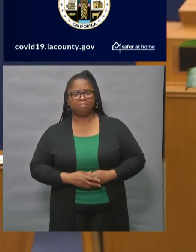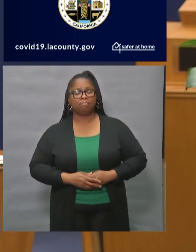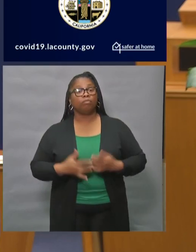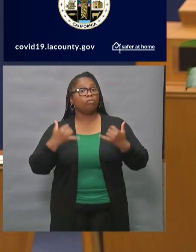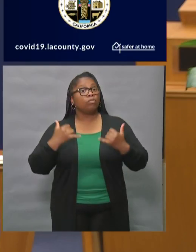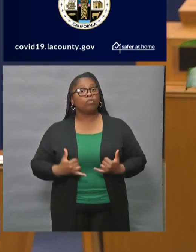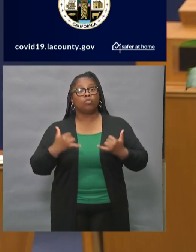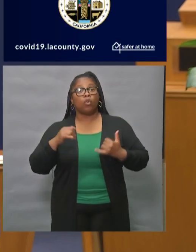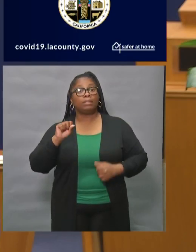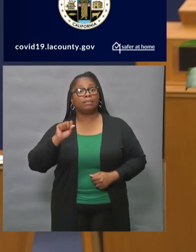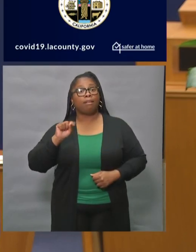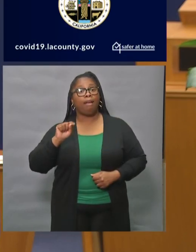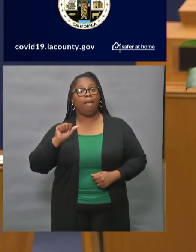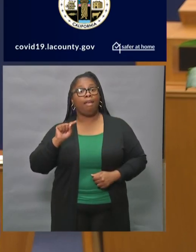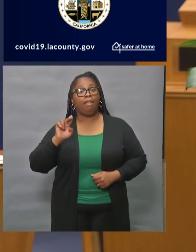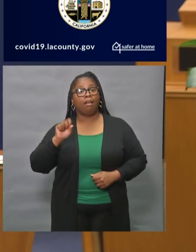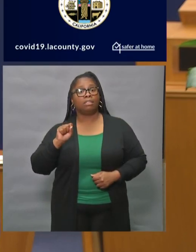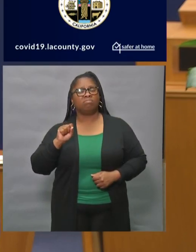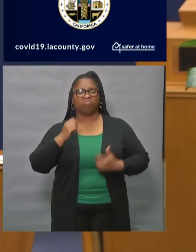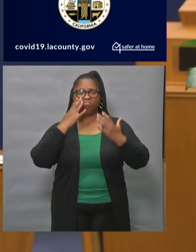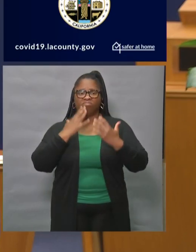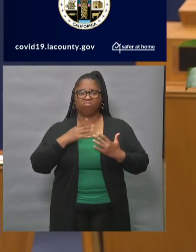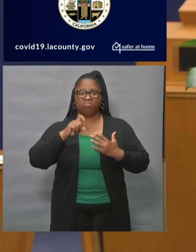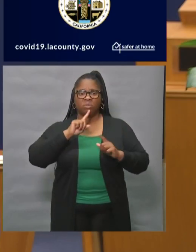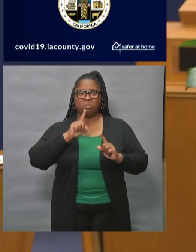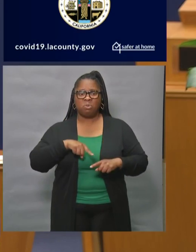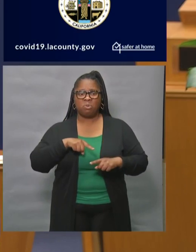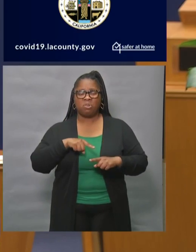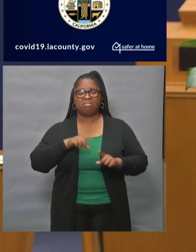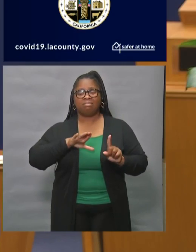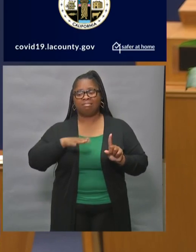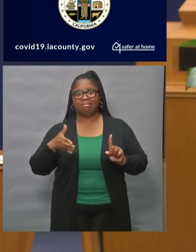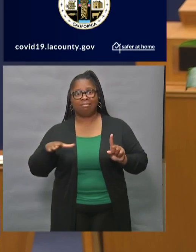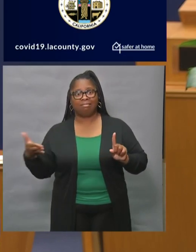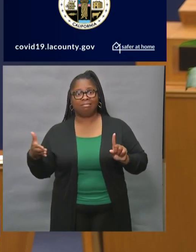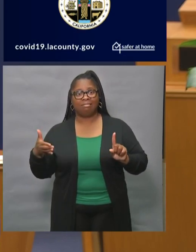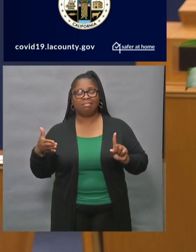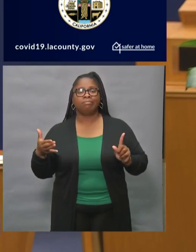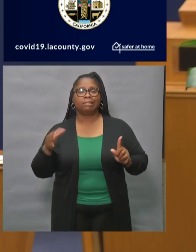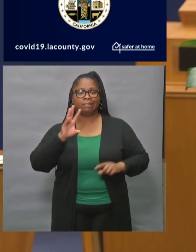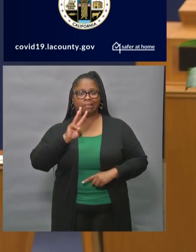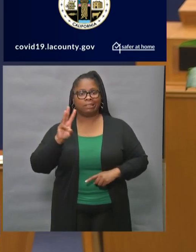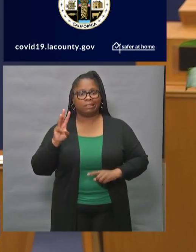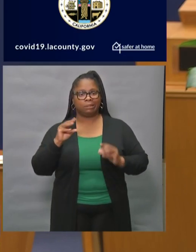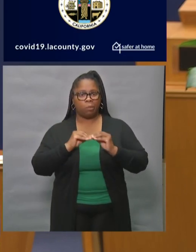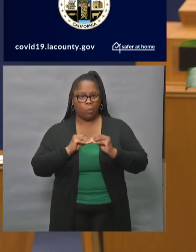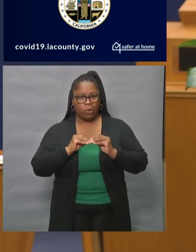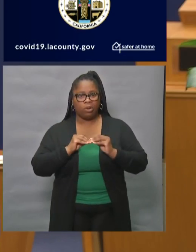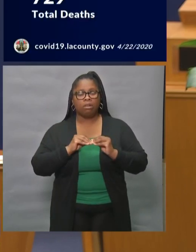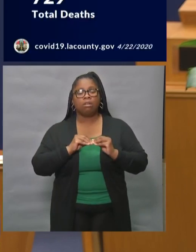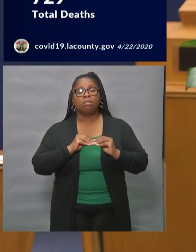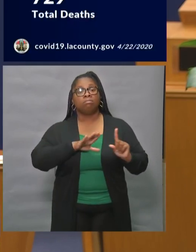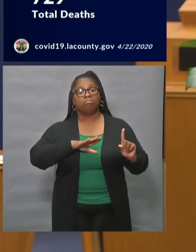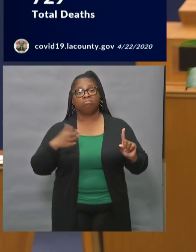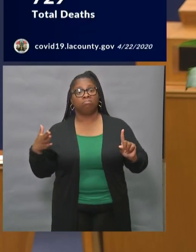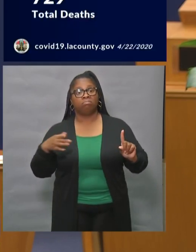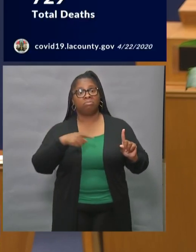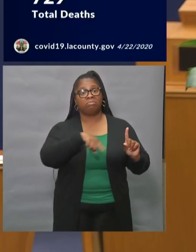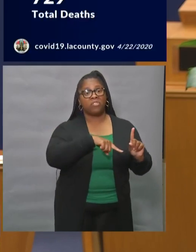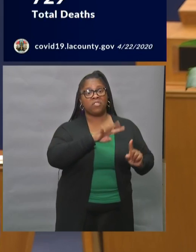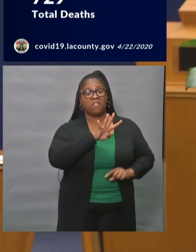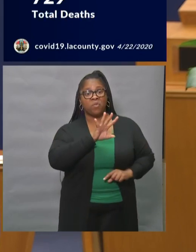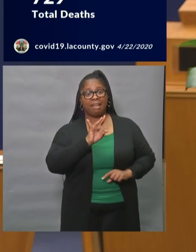current status. I'm sad to report an additional 66 deaths. 48 of the people who died were